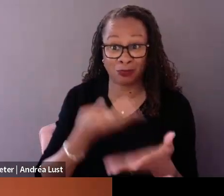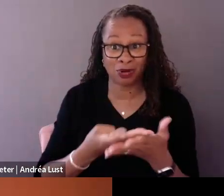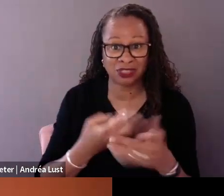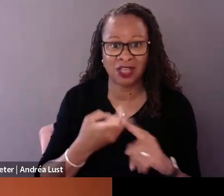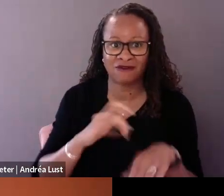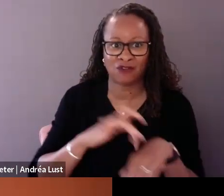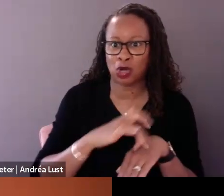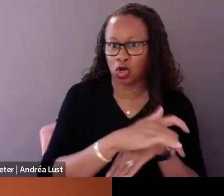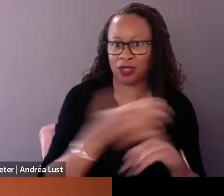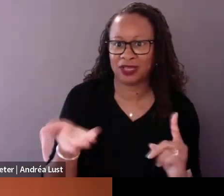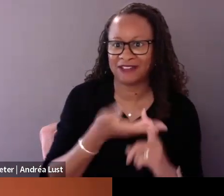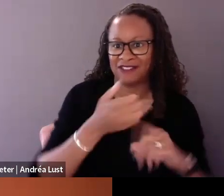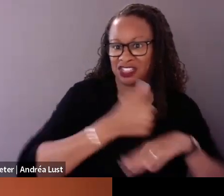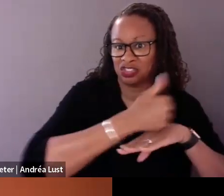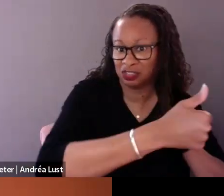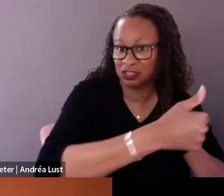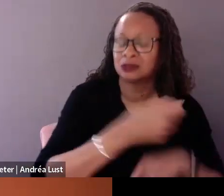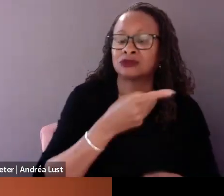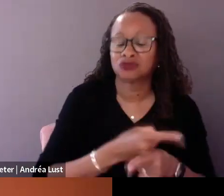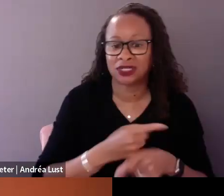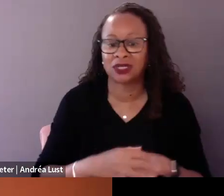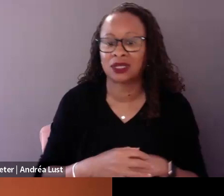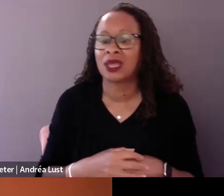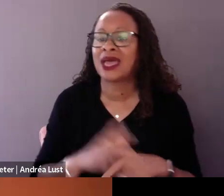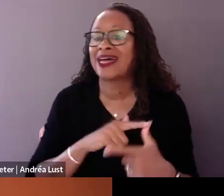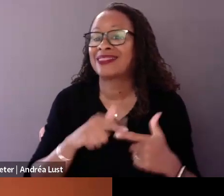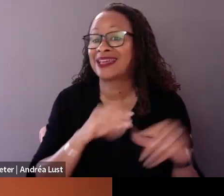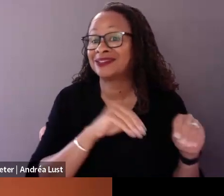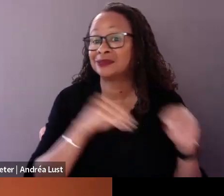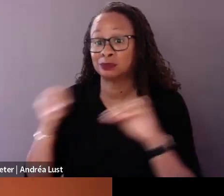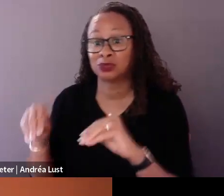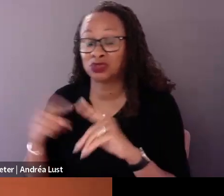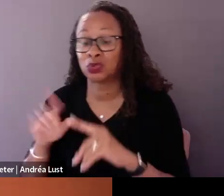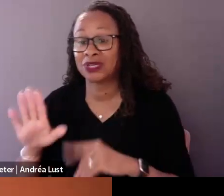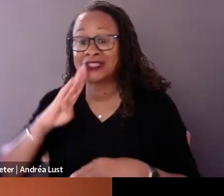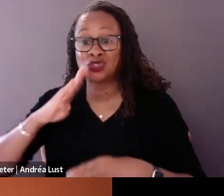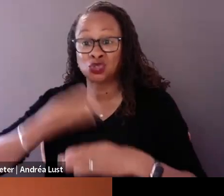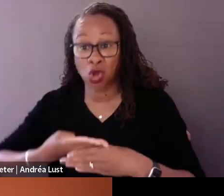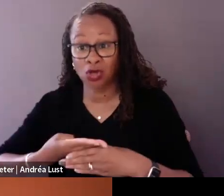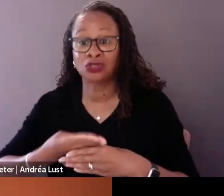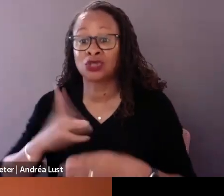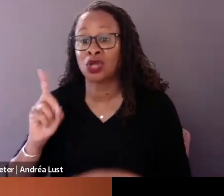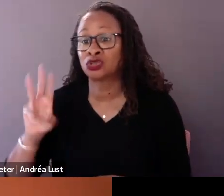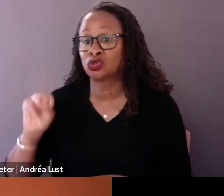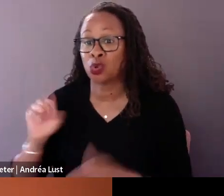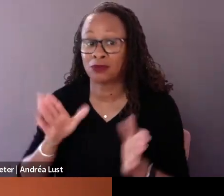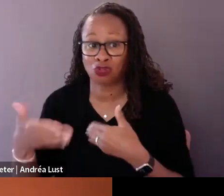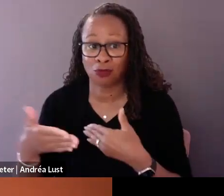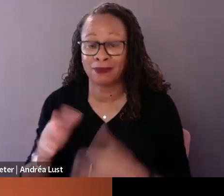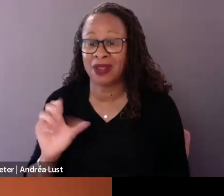earlier conviction, and then he moves into his daughter's dorm room at Sarah